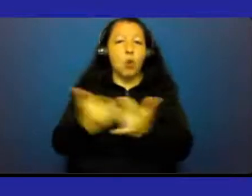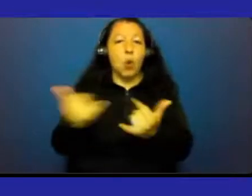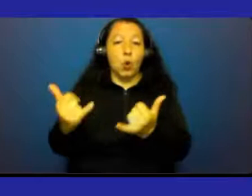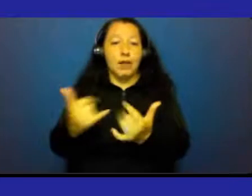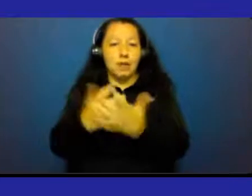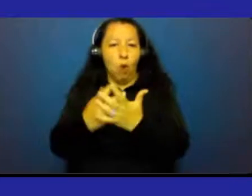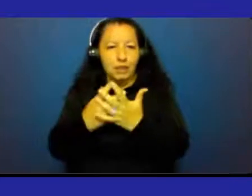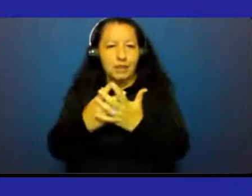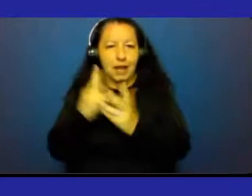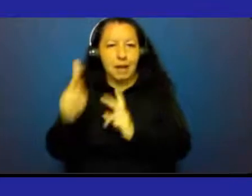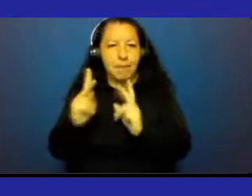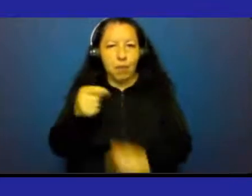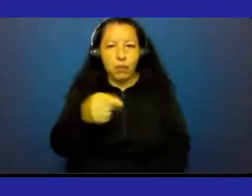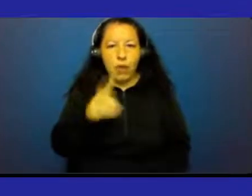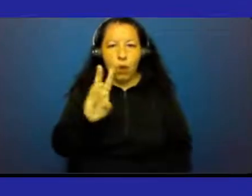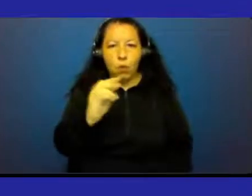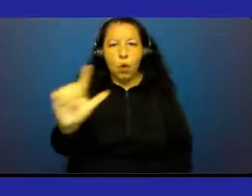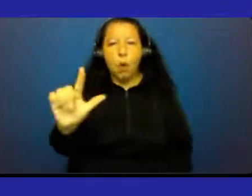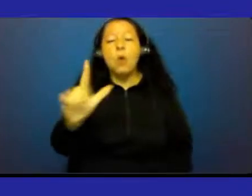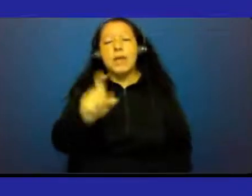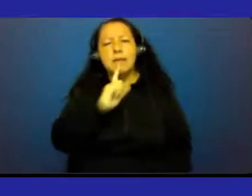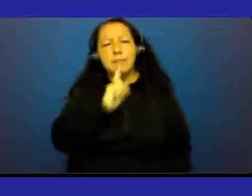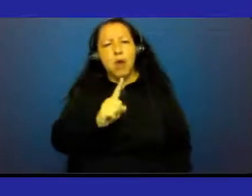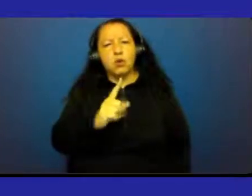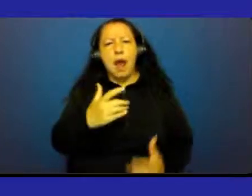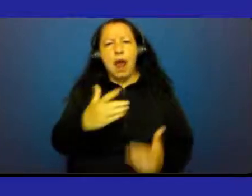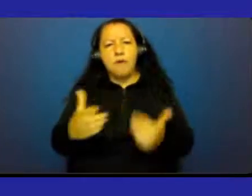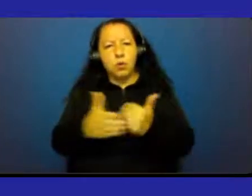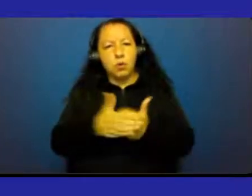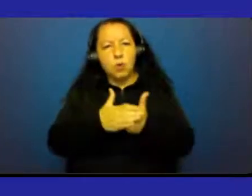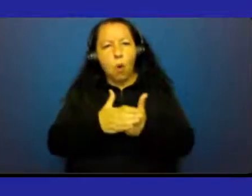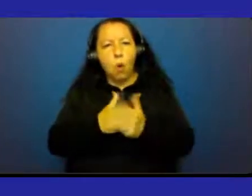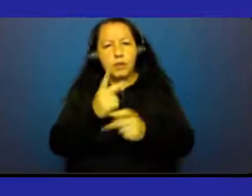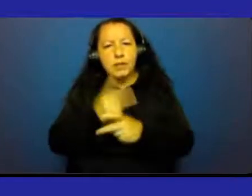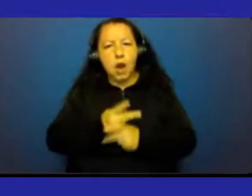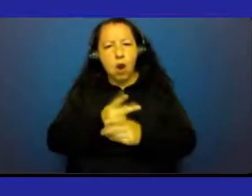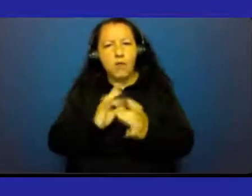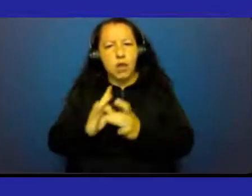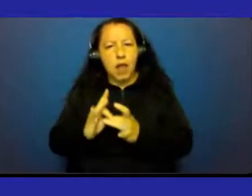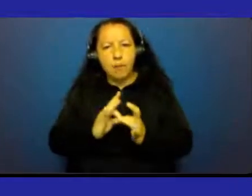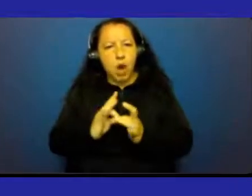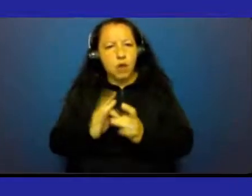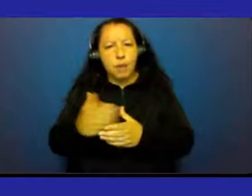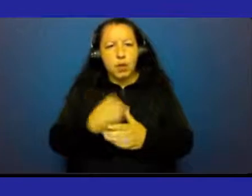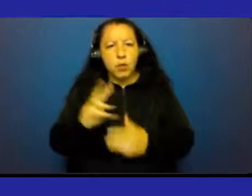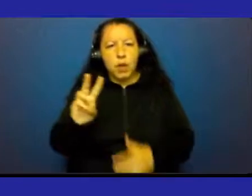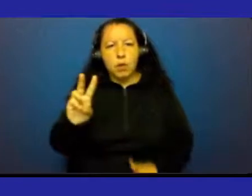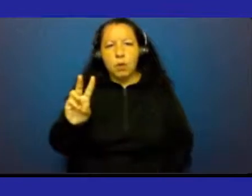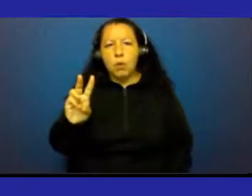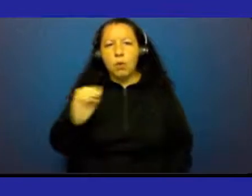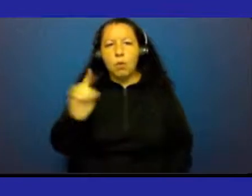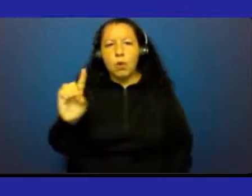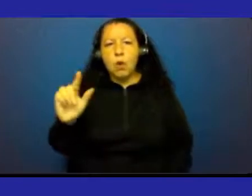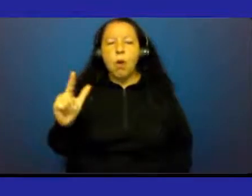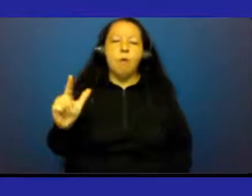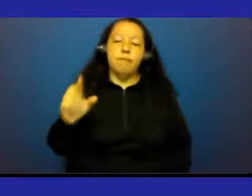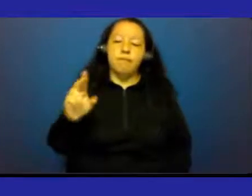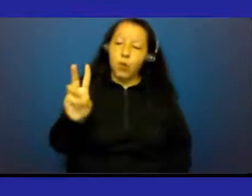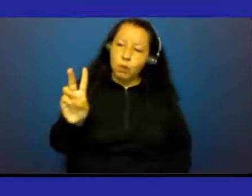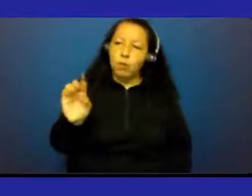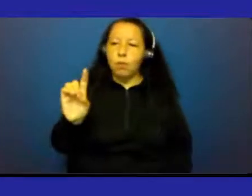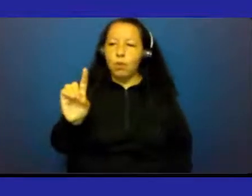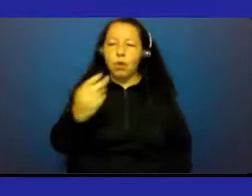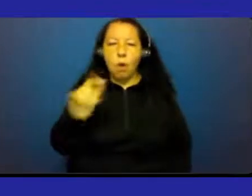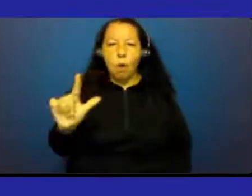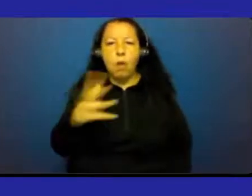ensure that there is a close collaboration and planning between Woodhull and correctional health to minimize the impact of